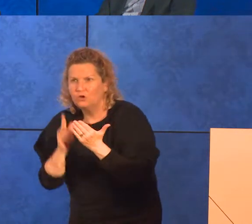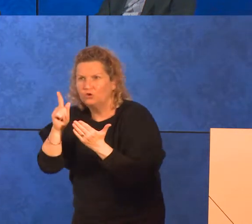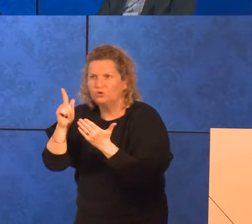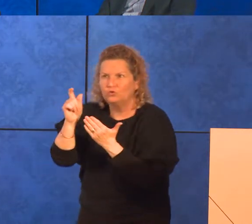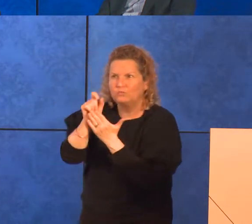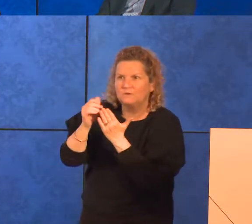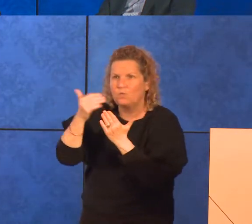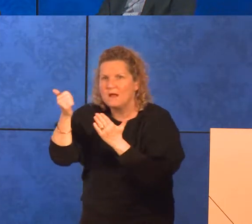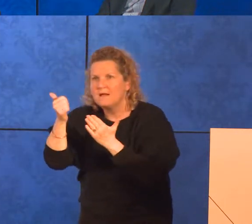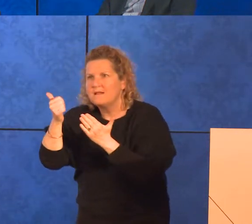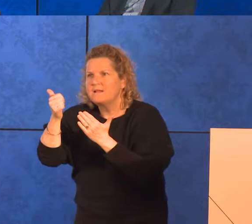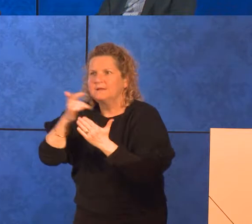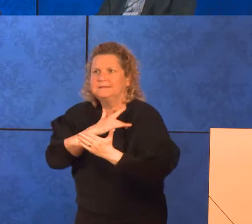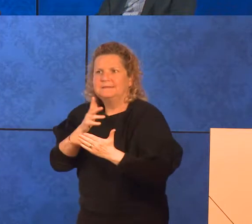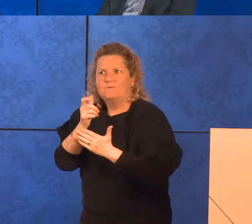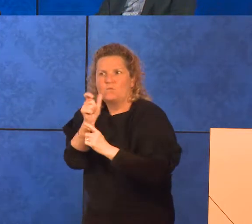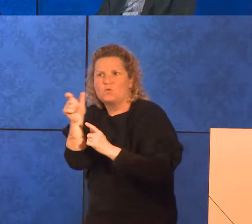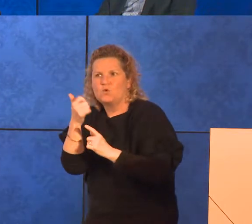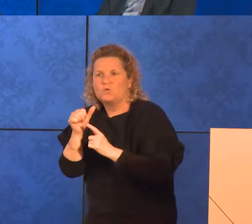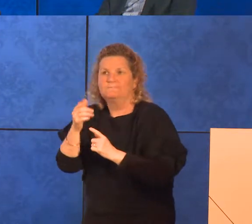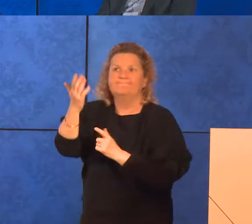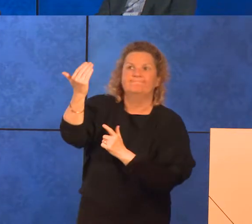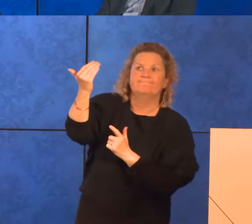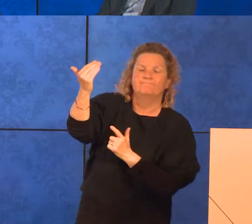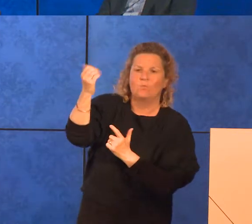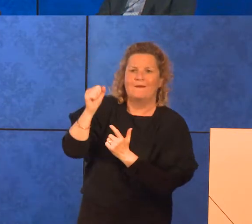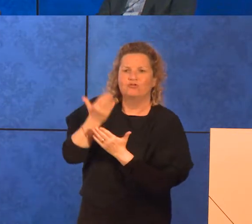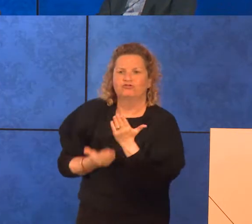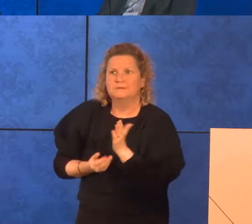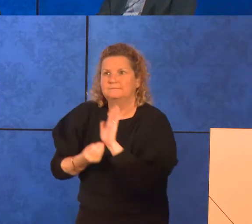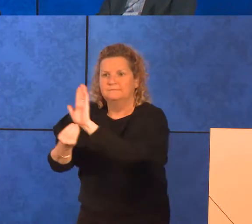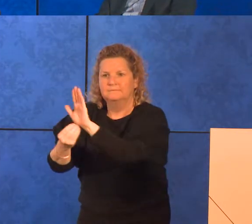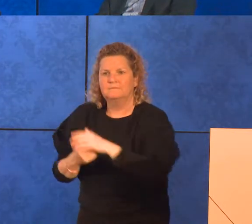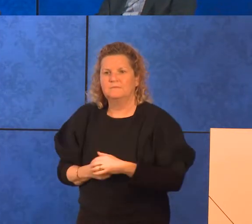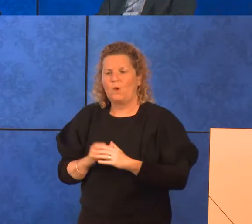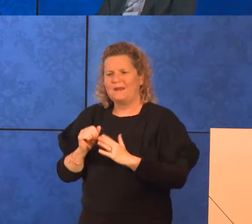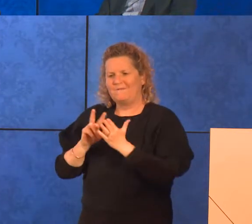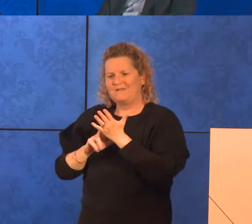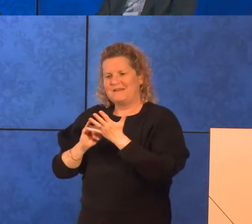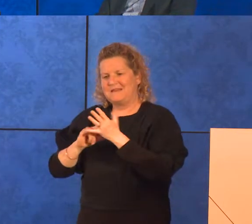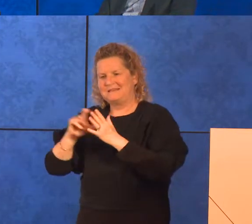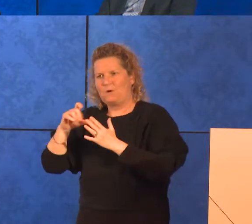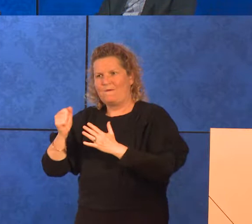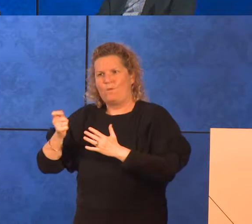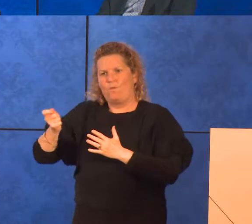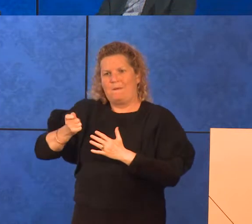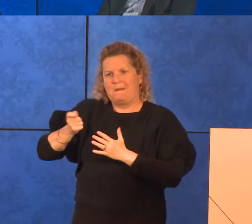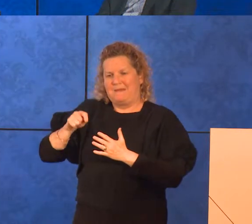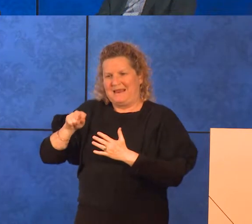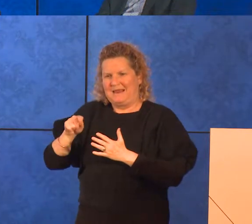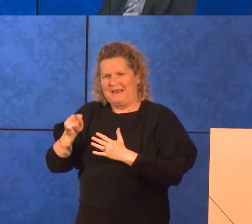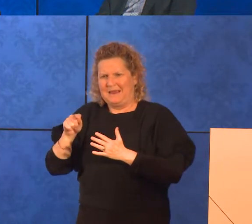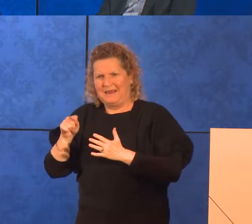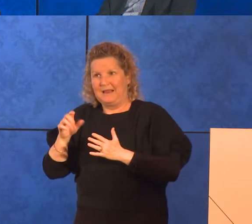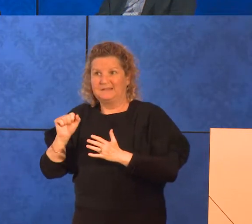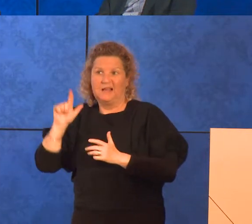sensitive language. So, for instance, you know, obviously in VSAC we do have a member that channels everything about it. He's got a very big and